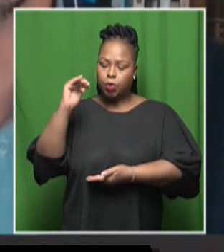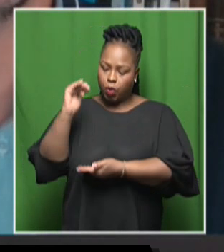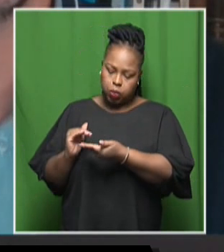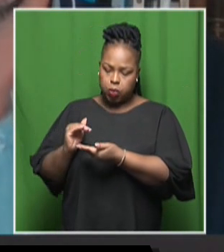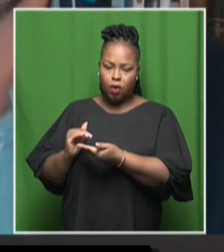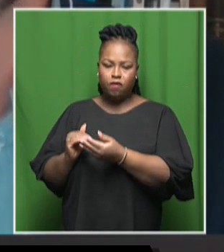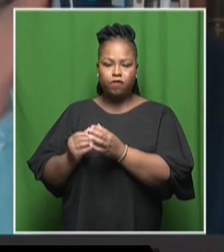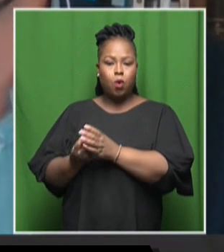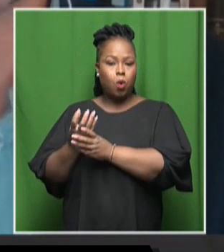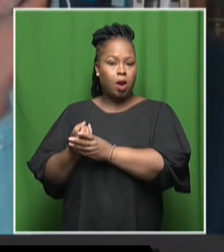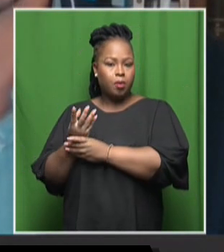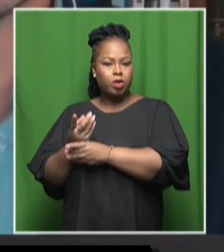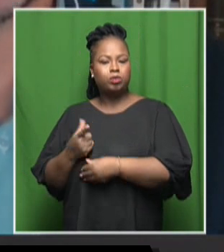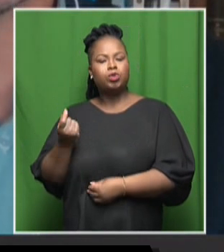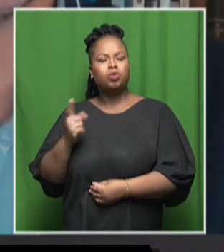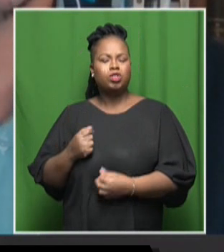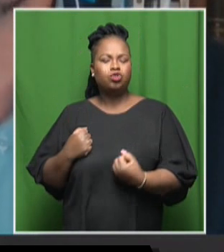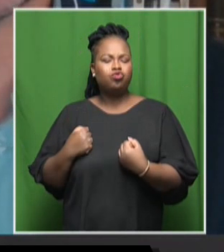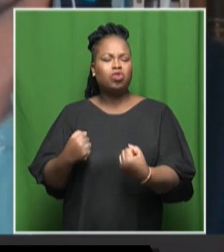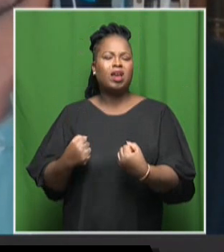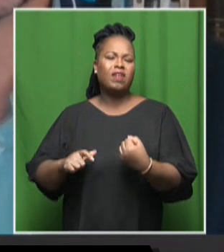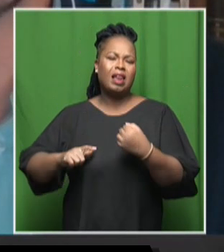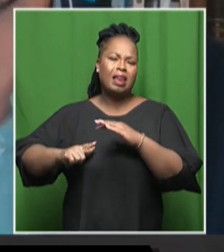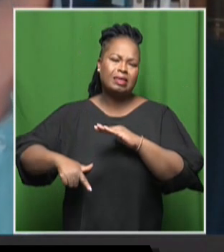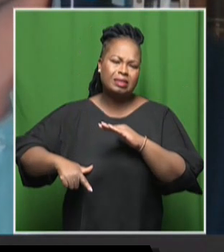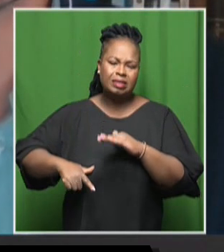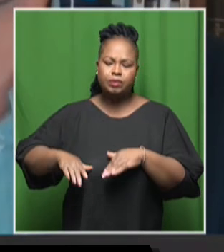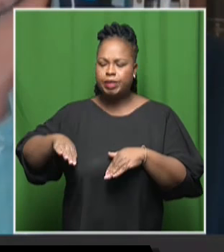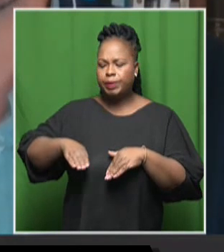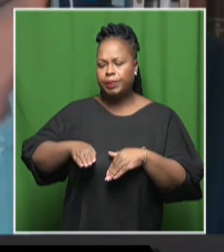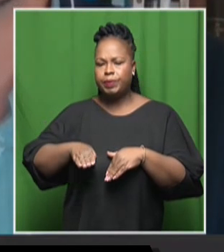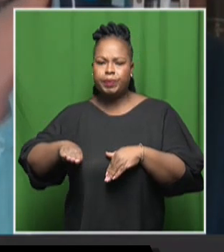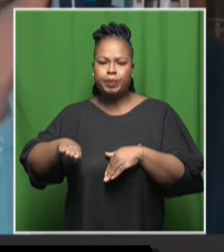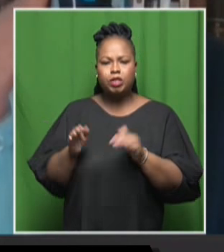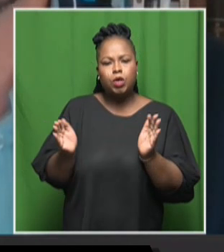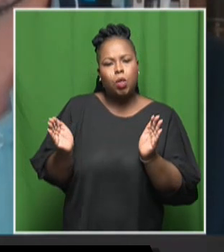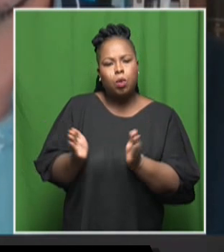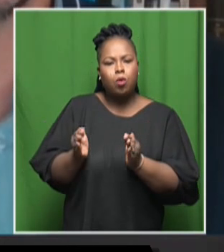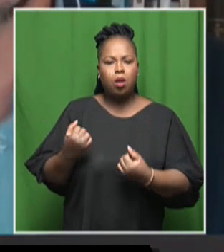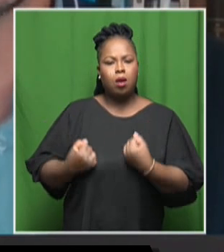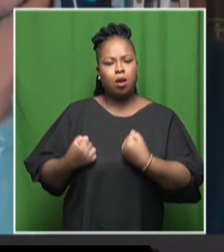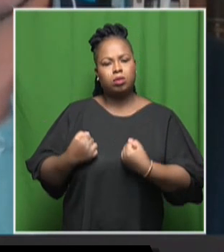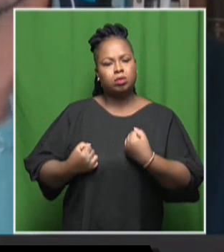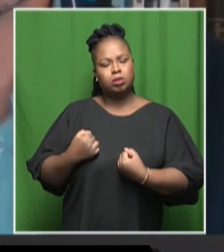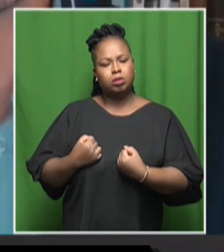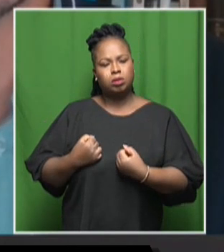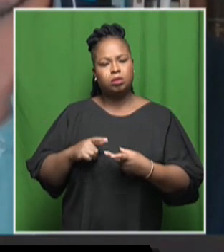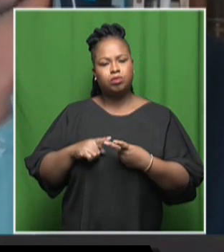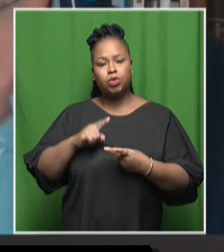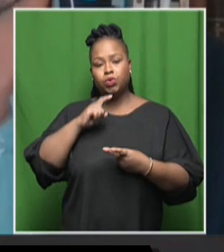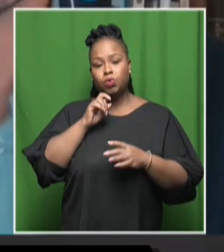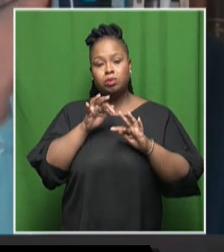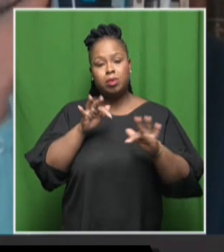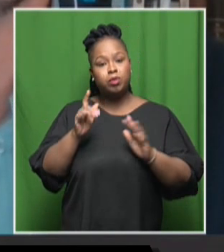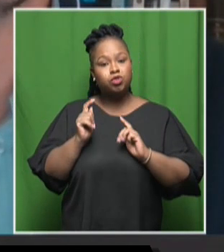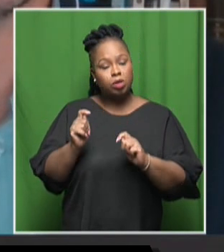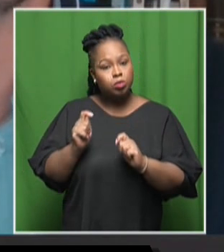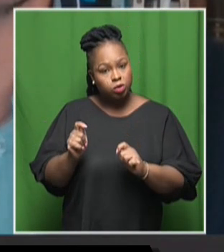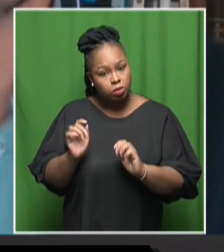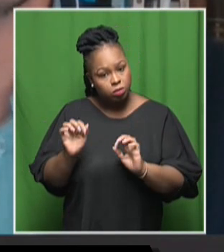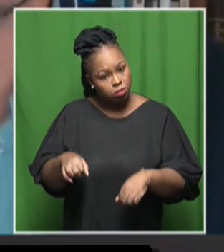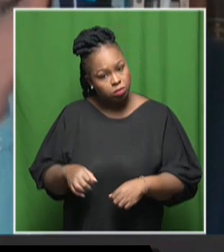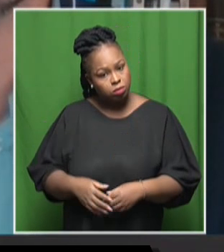we can do is to drive less and to drive around in smaller cars and to use public transport where possible.